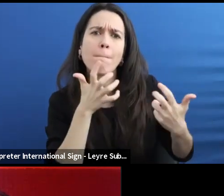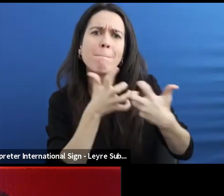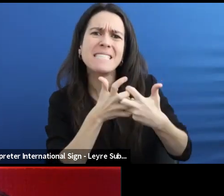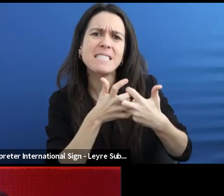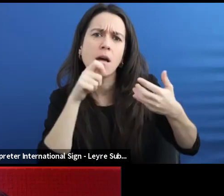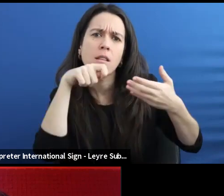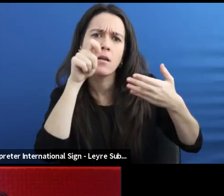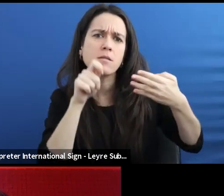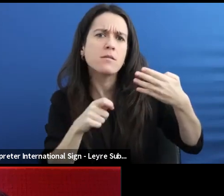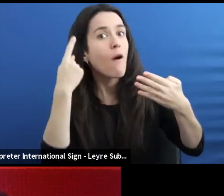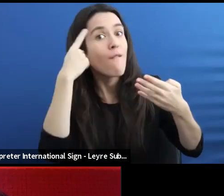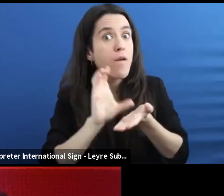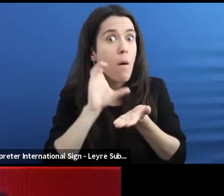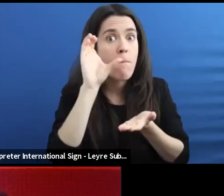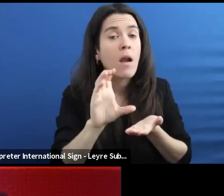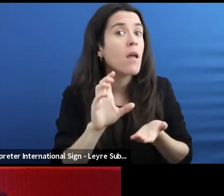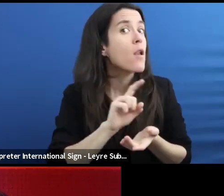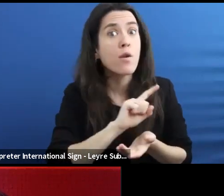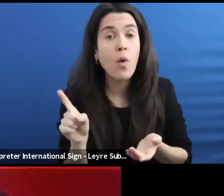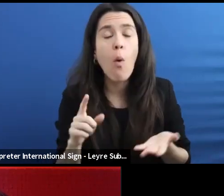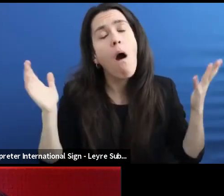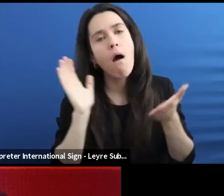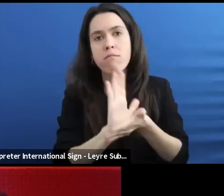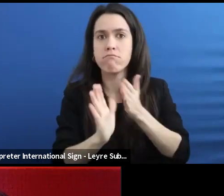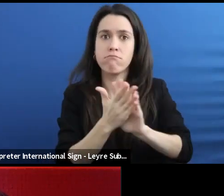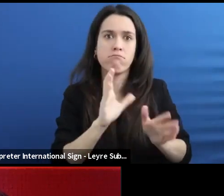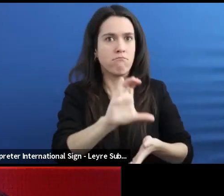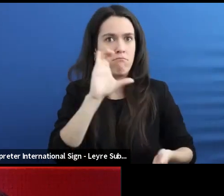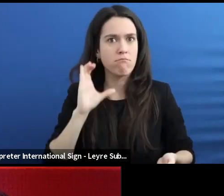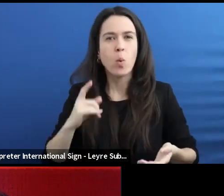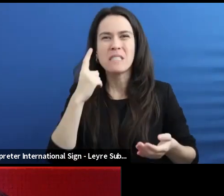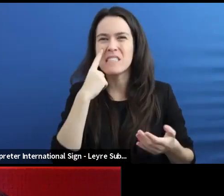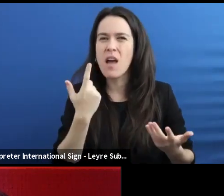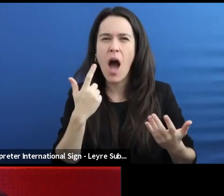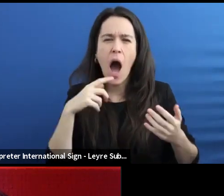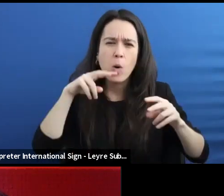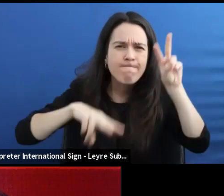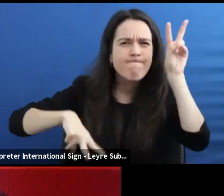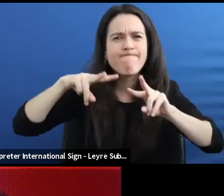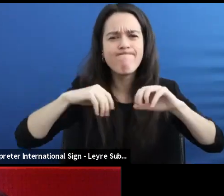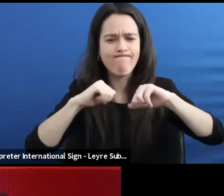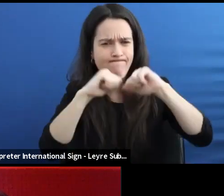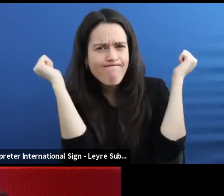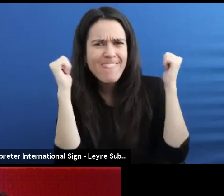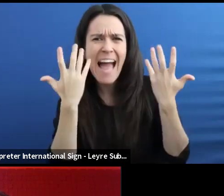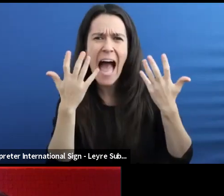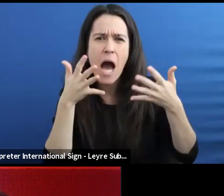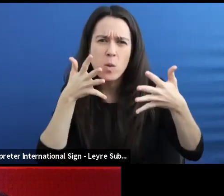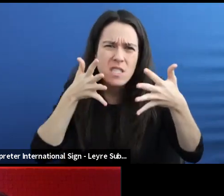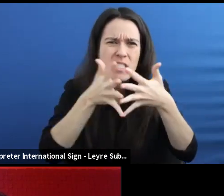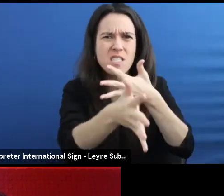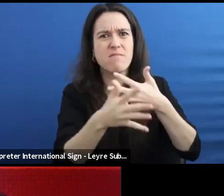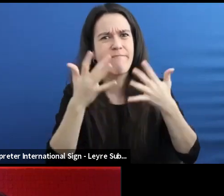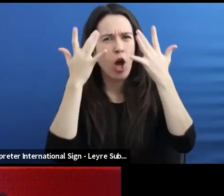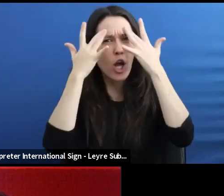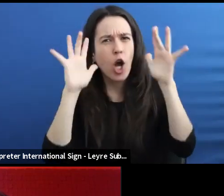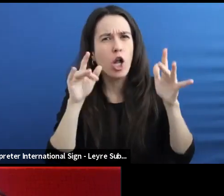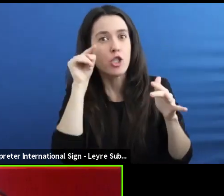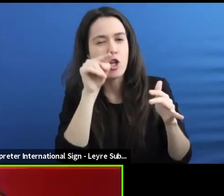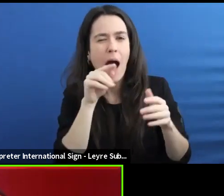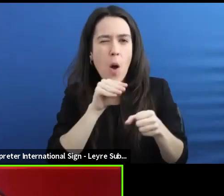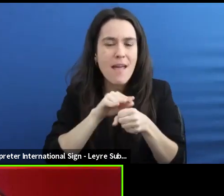or accountability of cultural institutions? Can you elaborate a bit more on that?